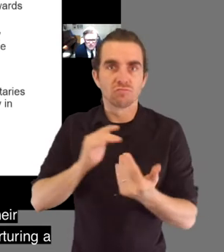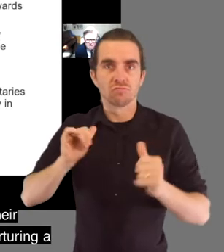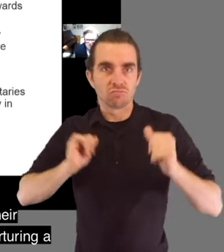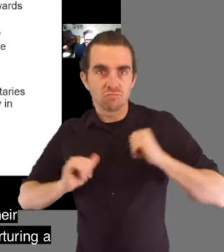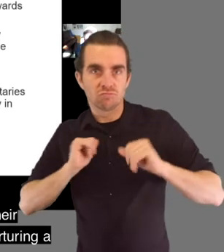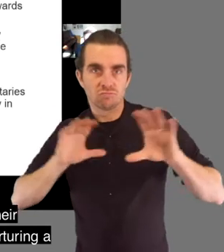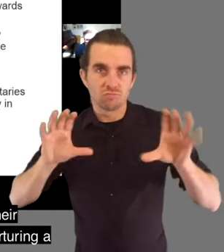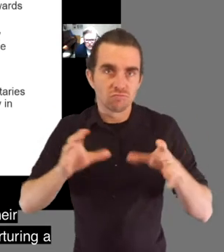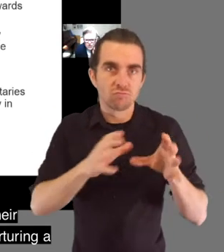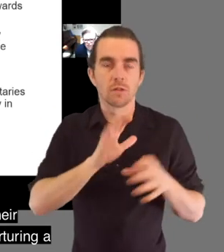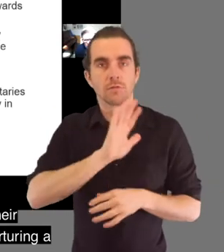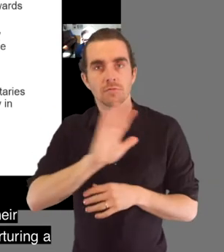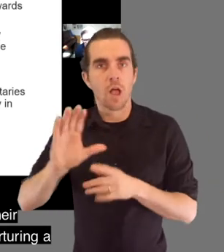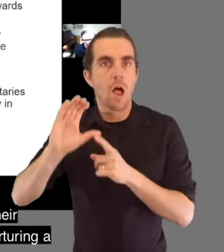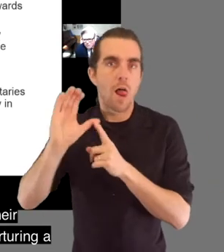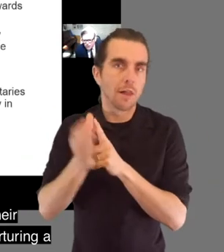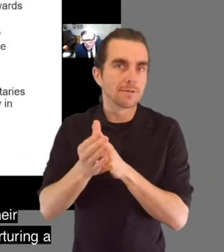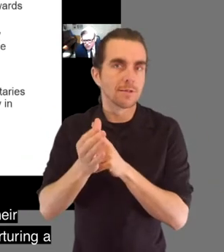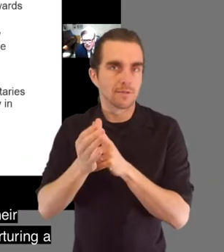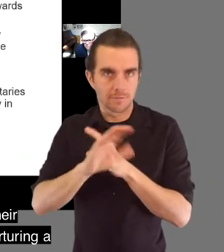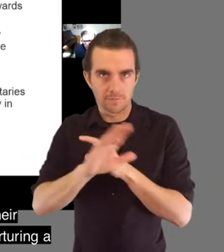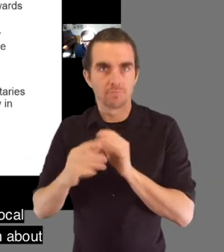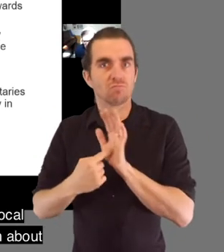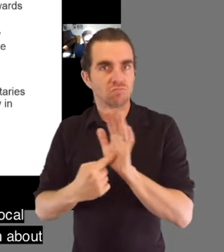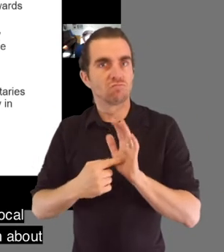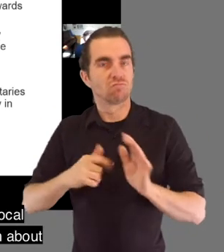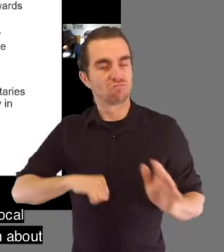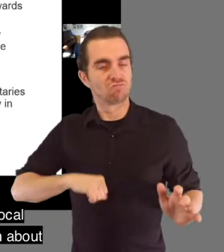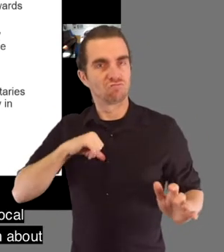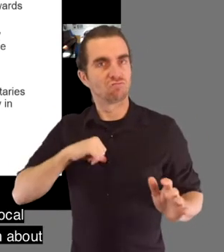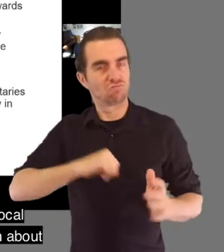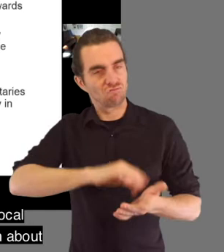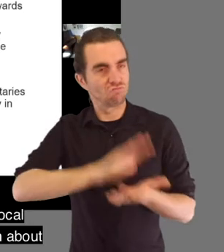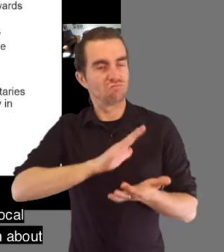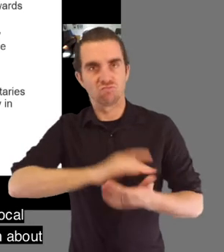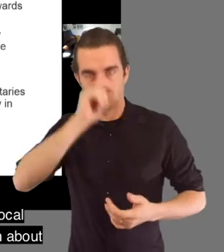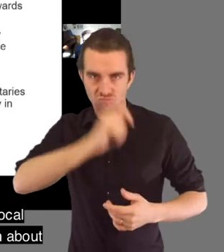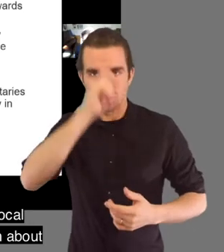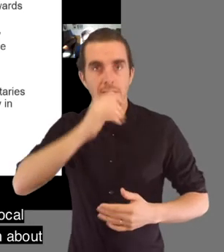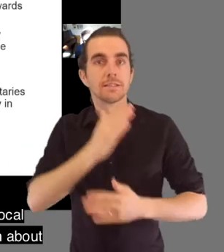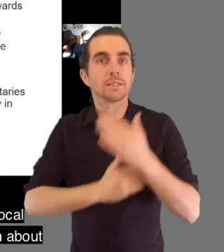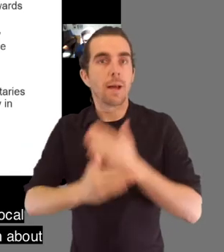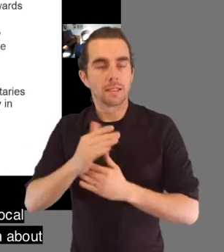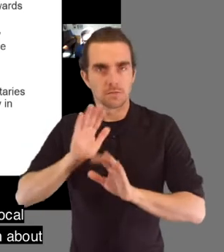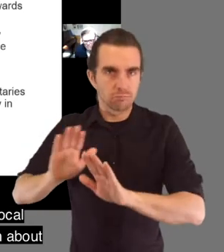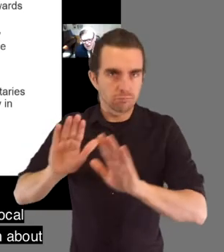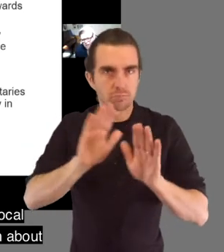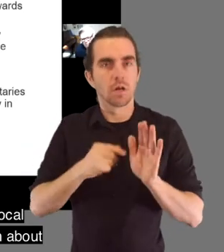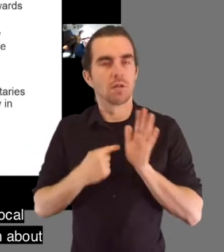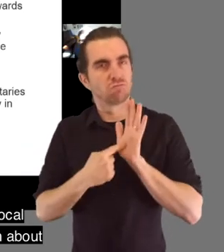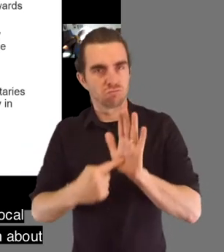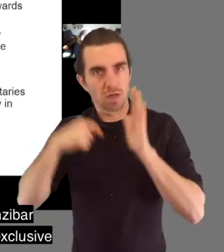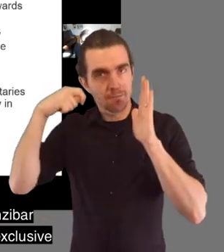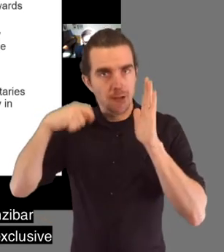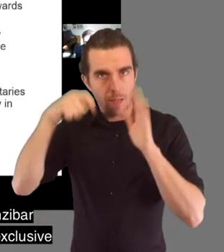to their particular culture, with the aim of nurturing a pride in disability in families and local communities. And I will show you a film